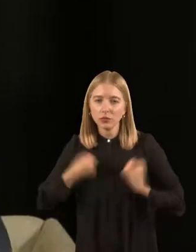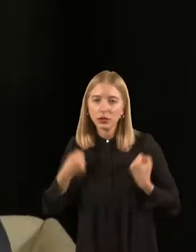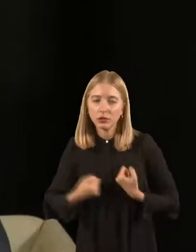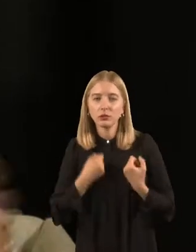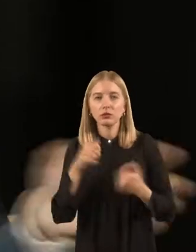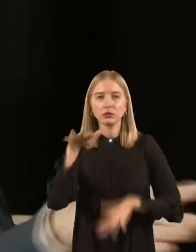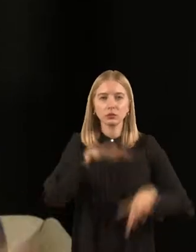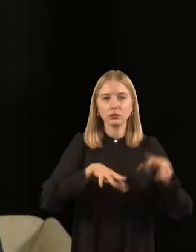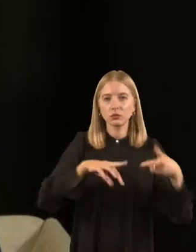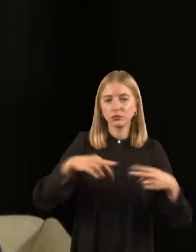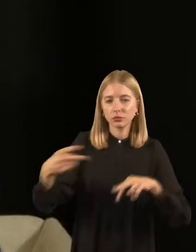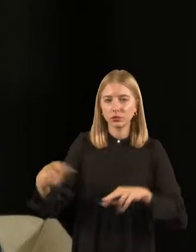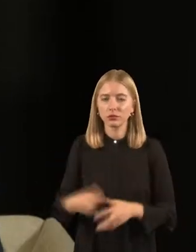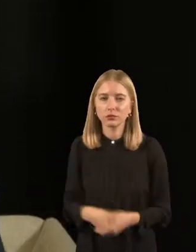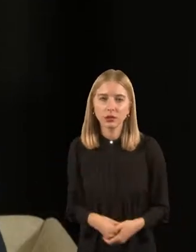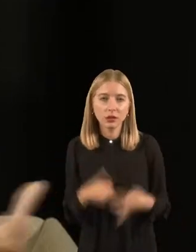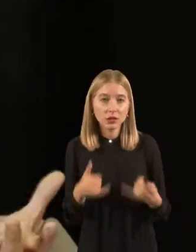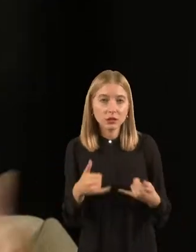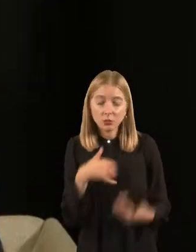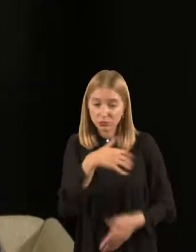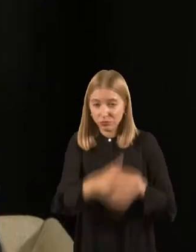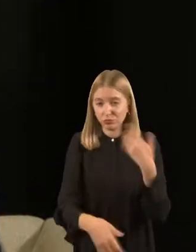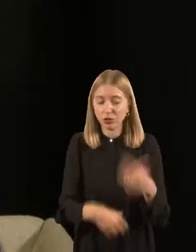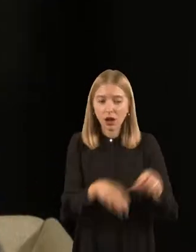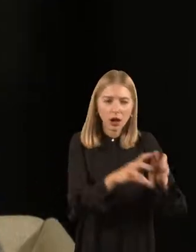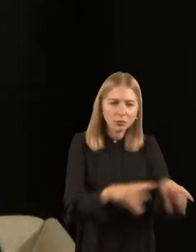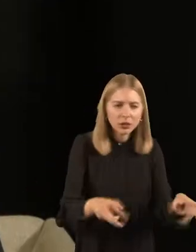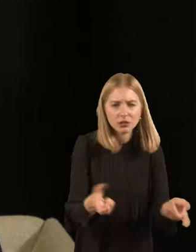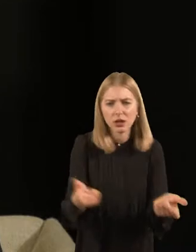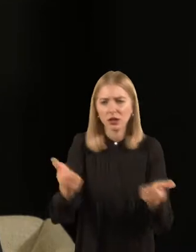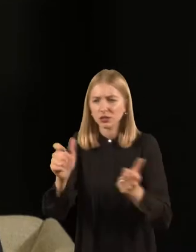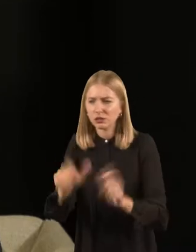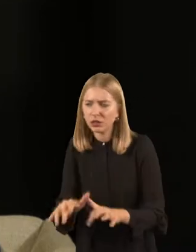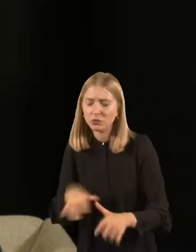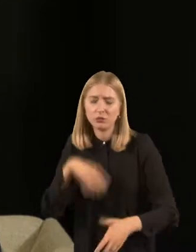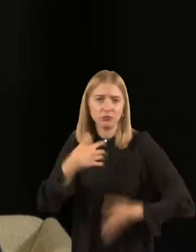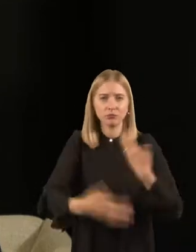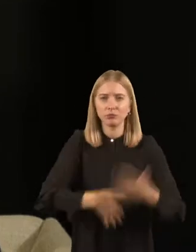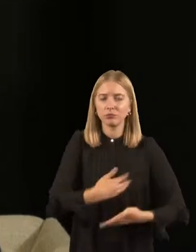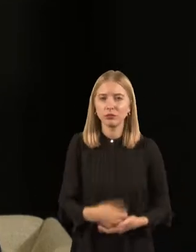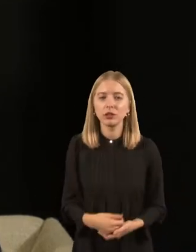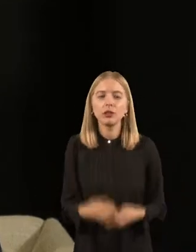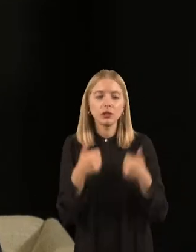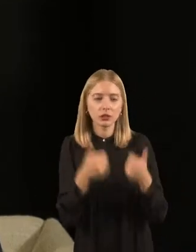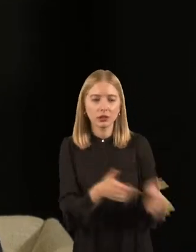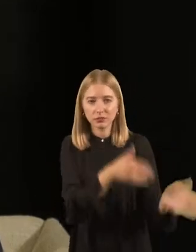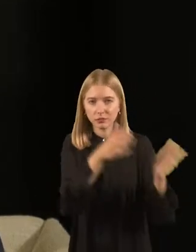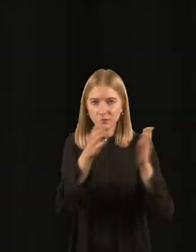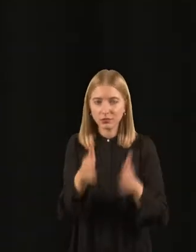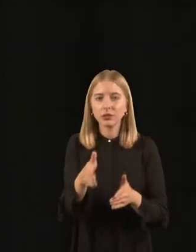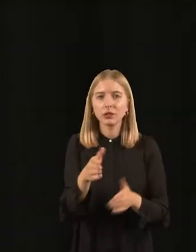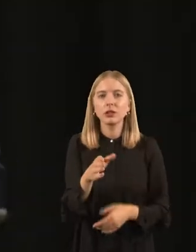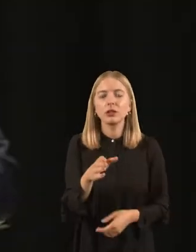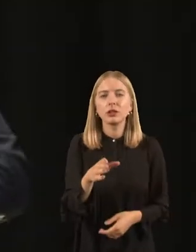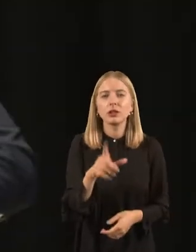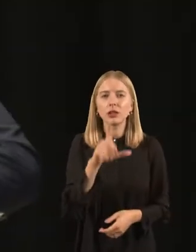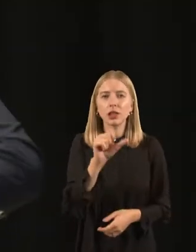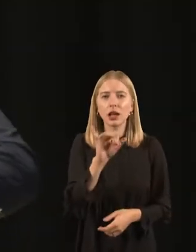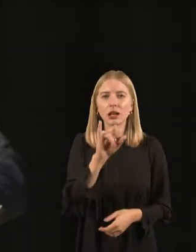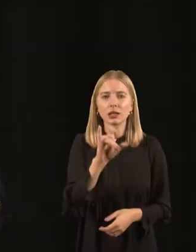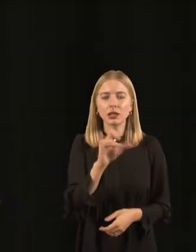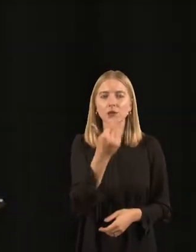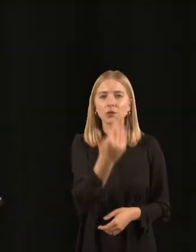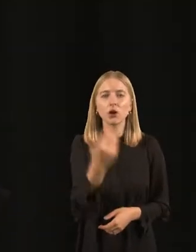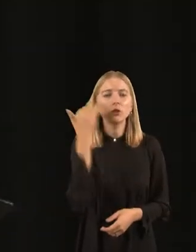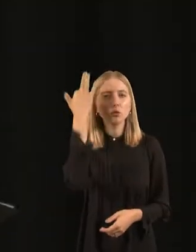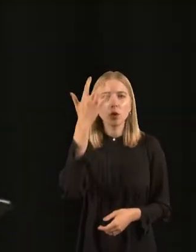have responsibility, and this responsibility have to be very clearly delineated, not scattered among